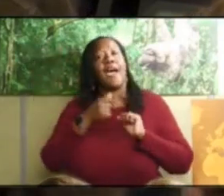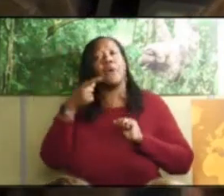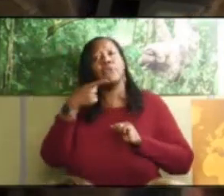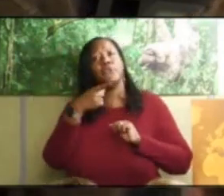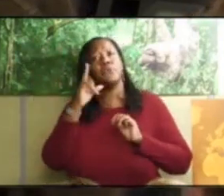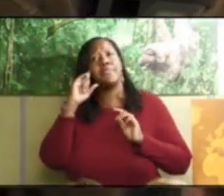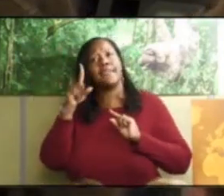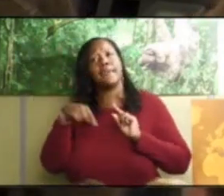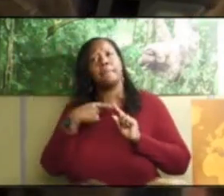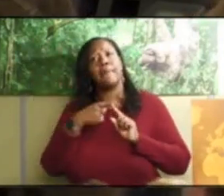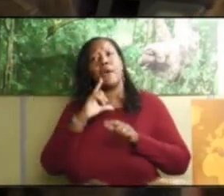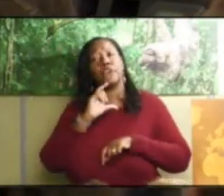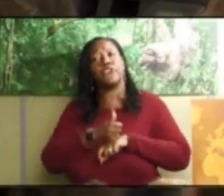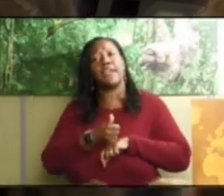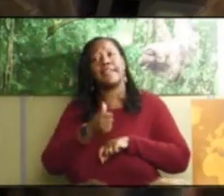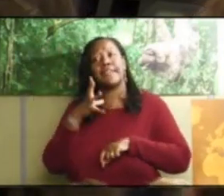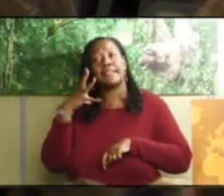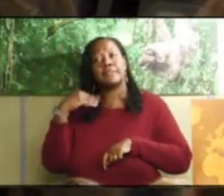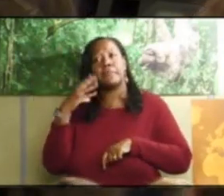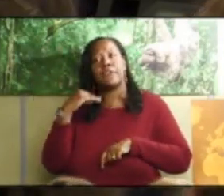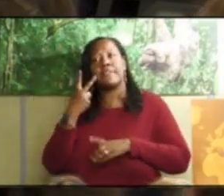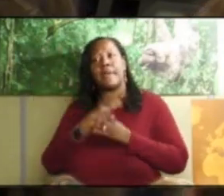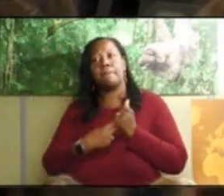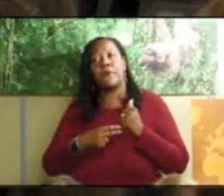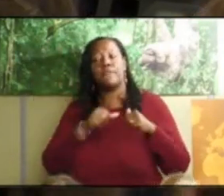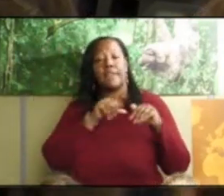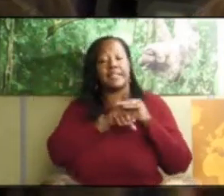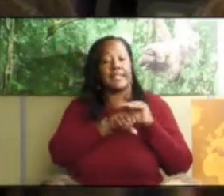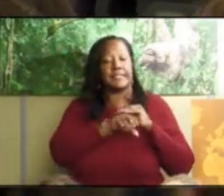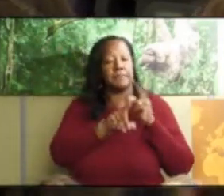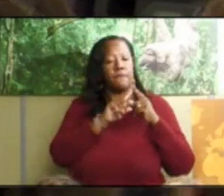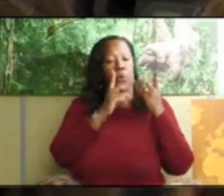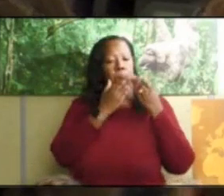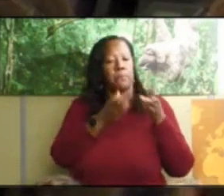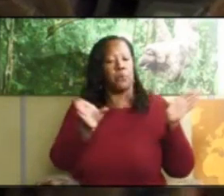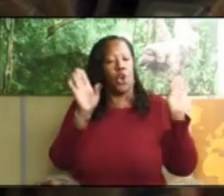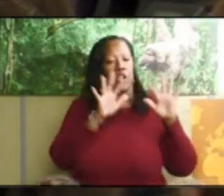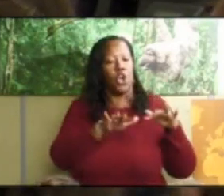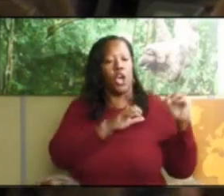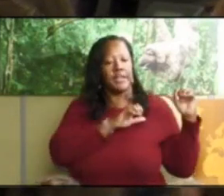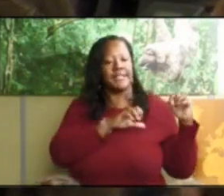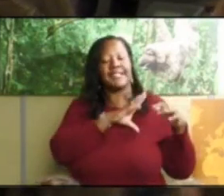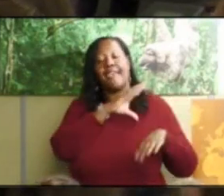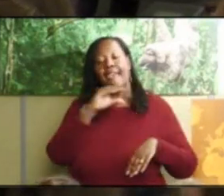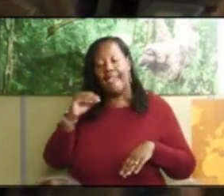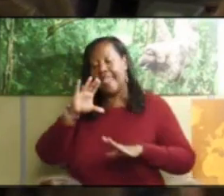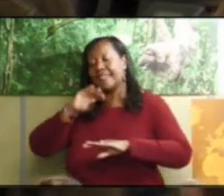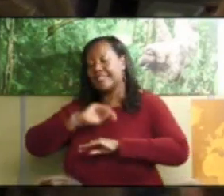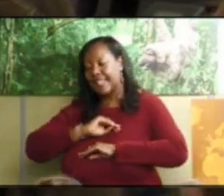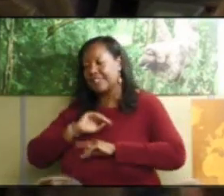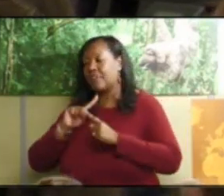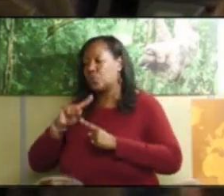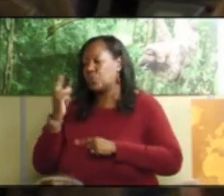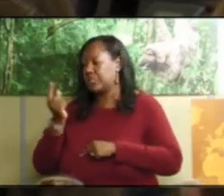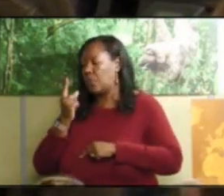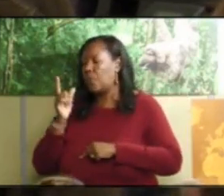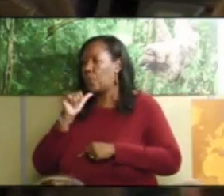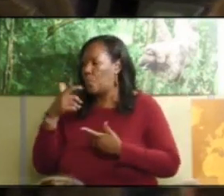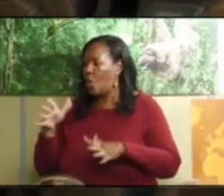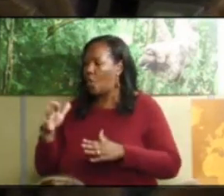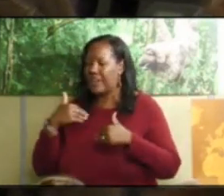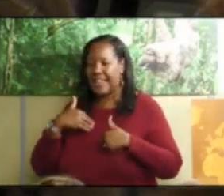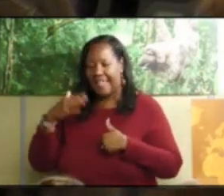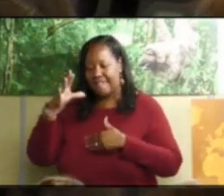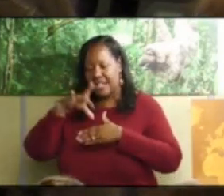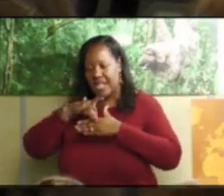about creating an experience that is both accessible to a broad audience and satisfying for someone who might be coming in already with some content knowledge or with a